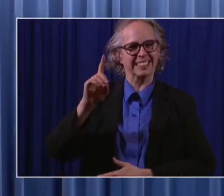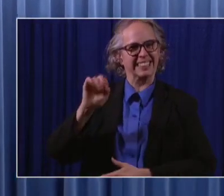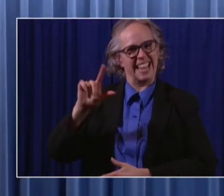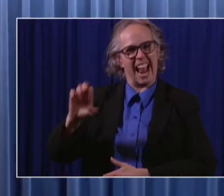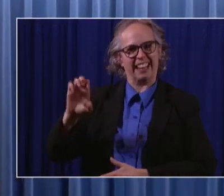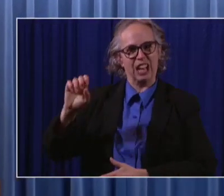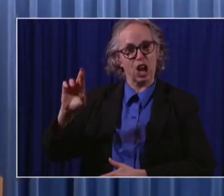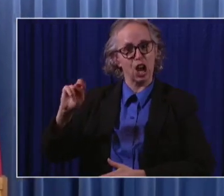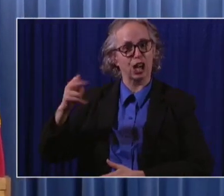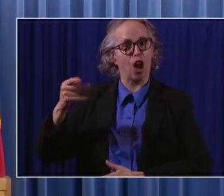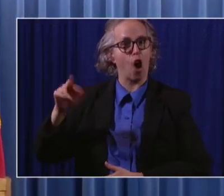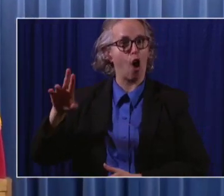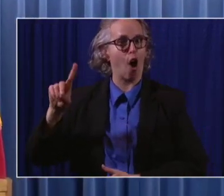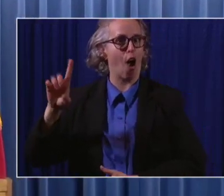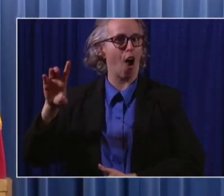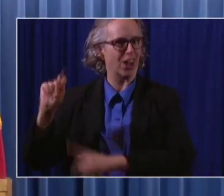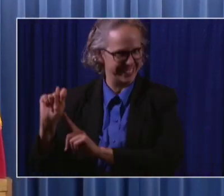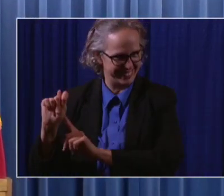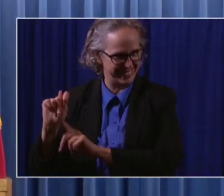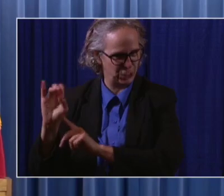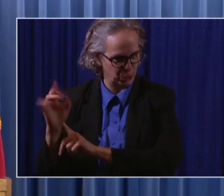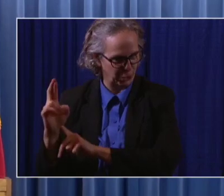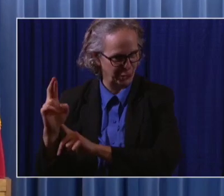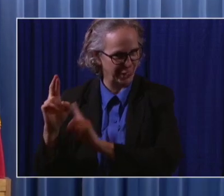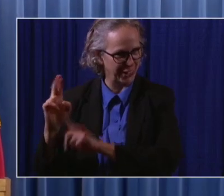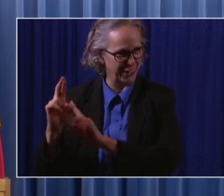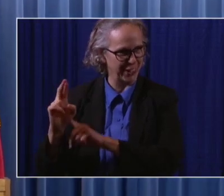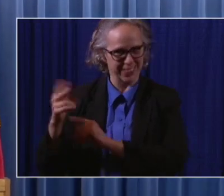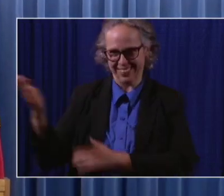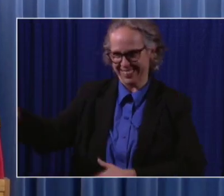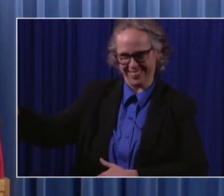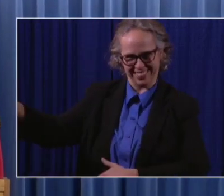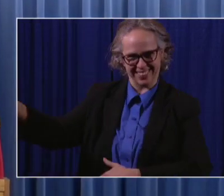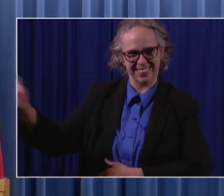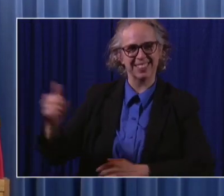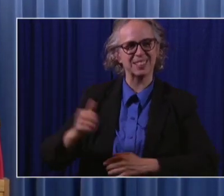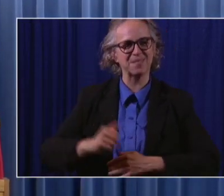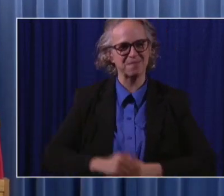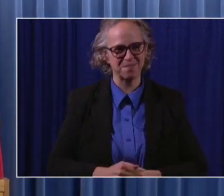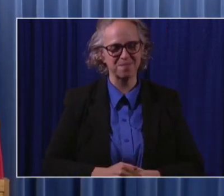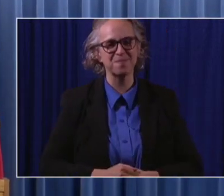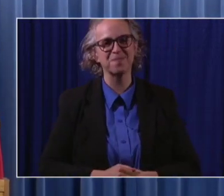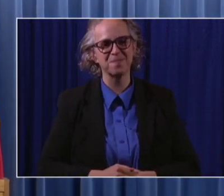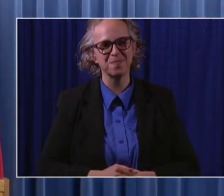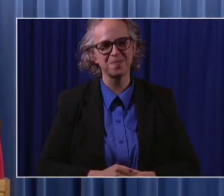take all the precautions that we talk about very, very seriously. So, Eric, let's take a look.